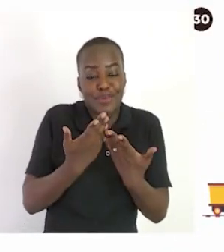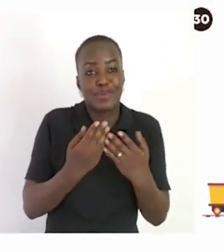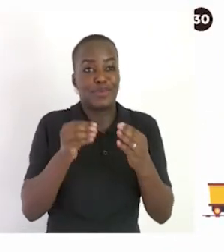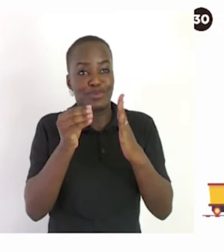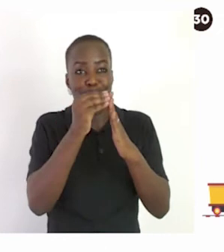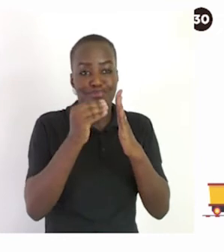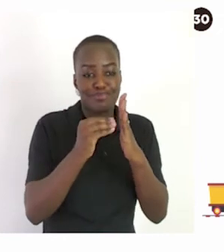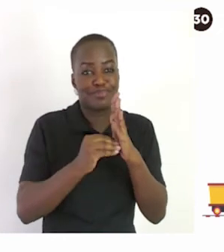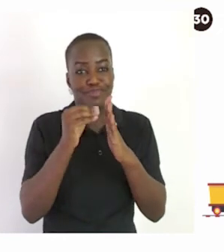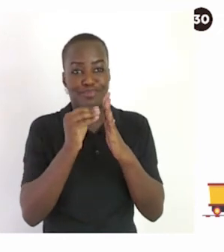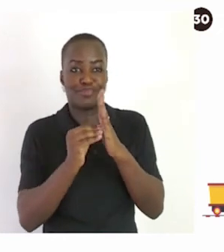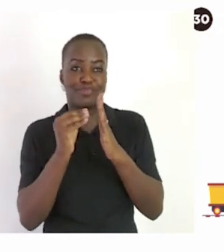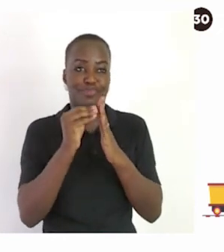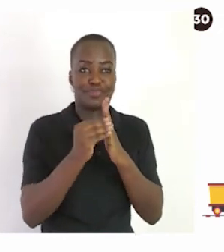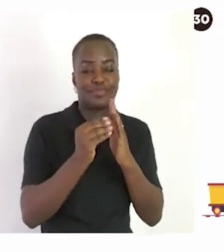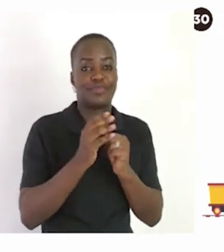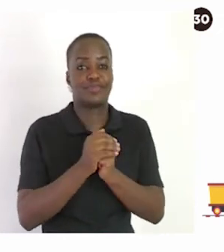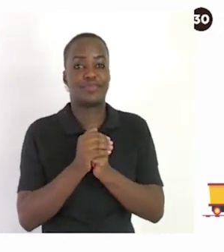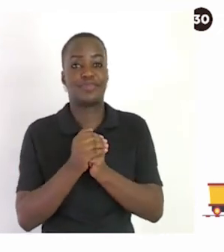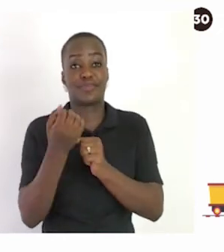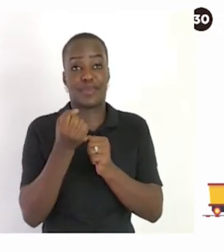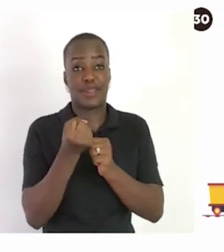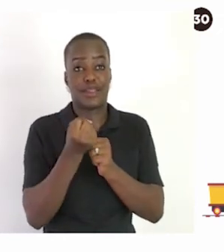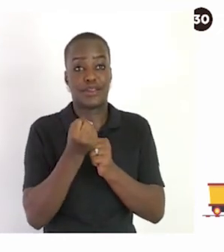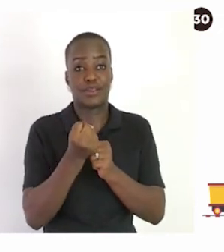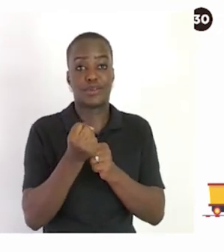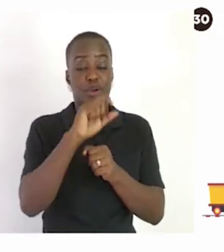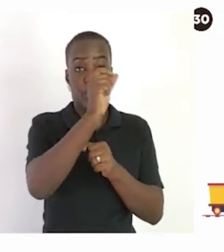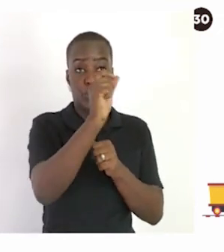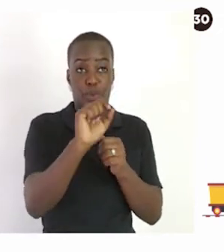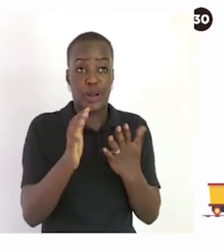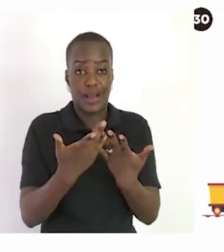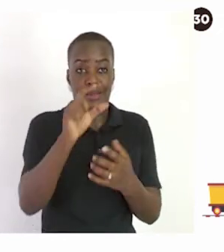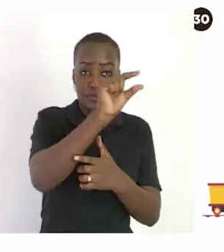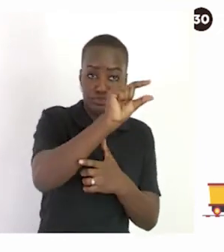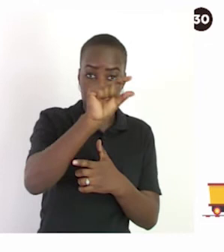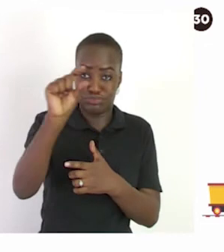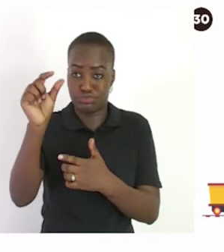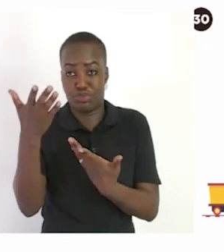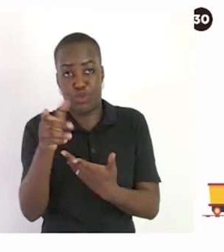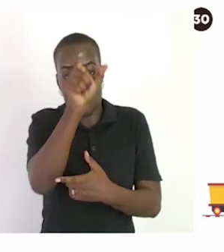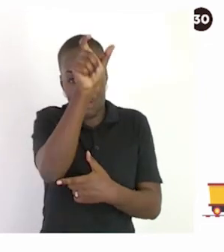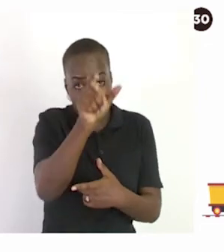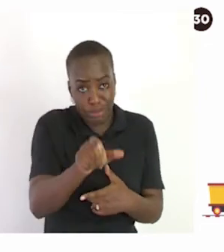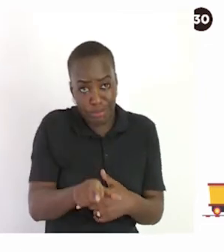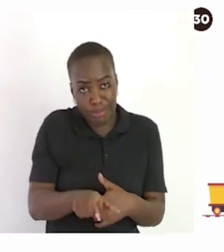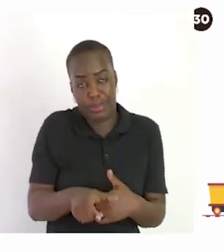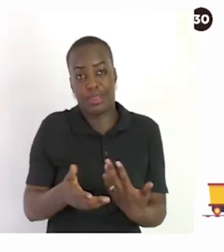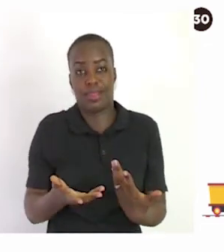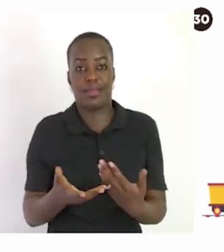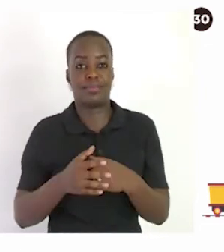puzzle. In a crossword puzzle, it's either we write our words going down or